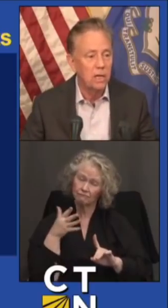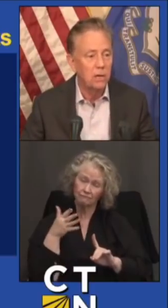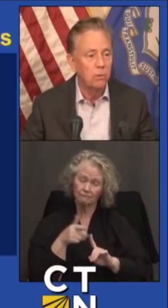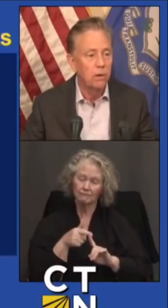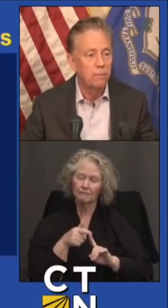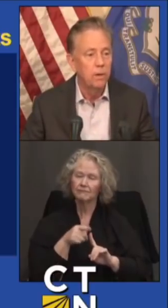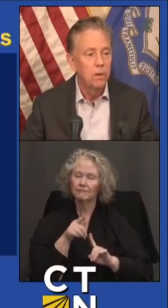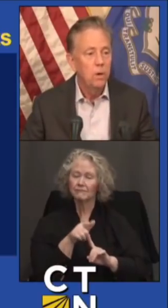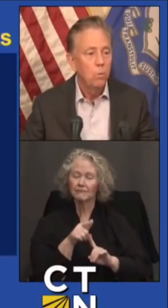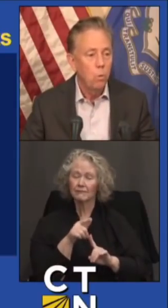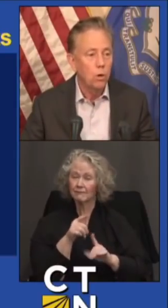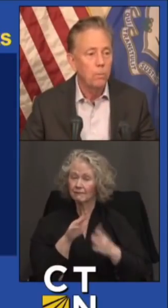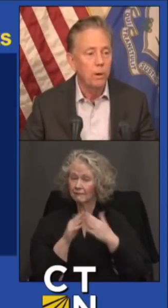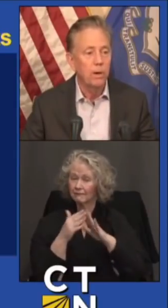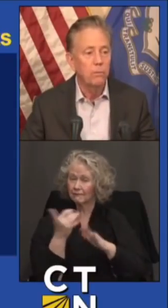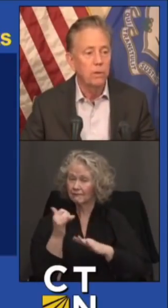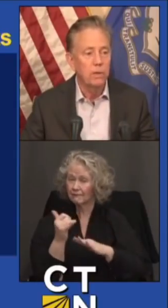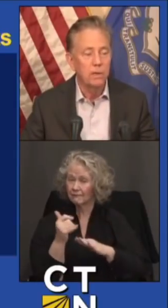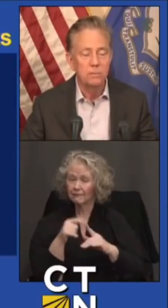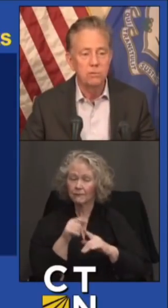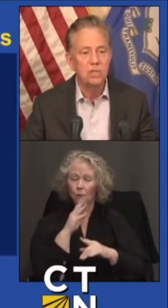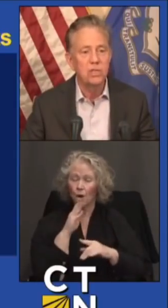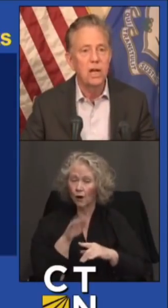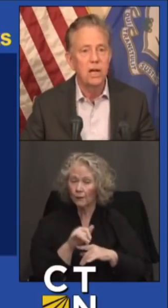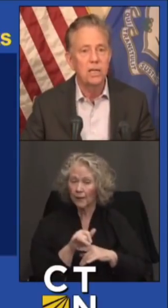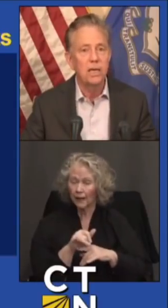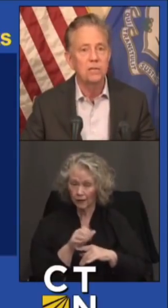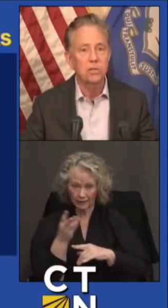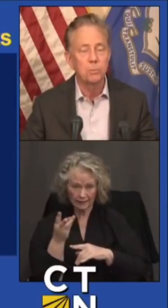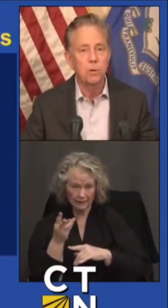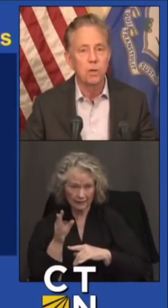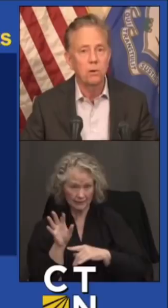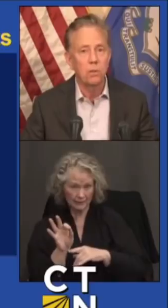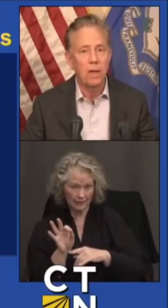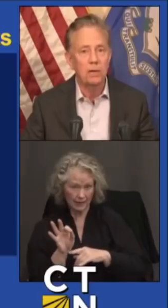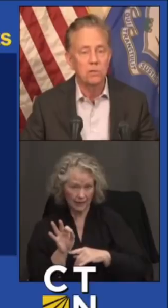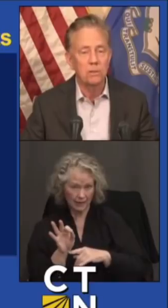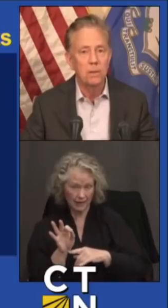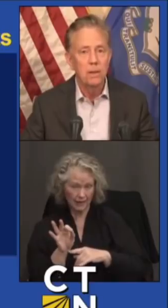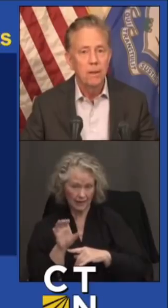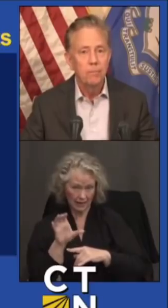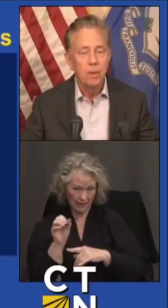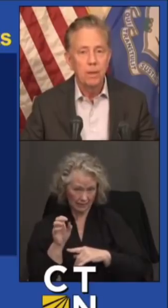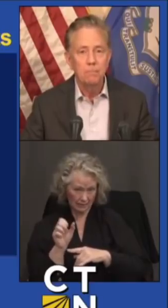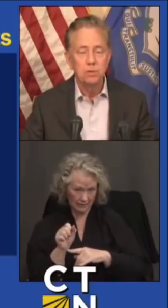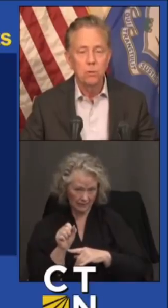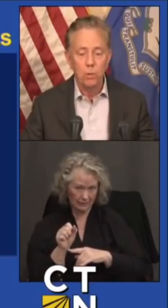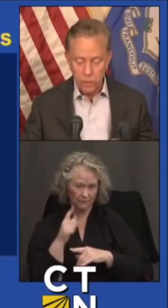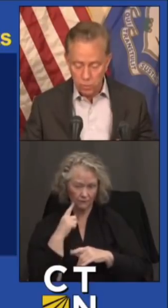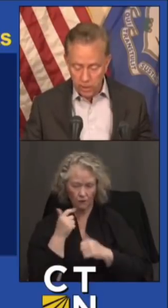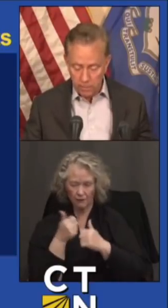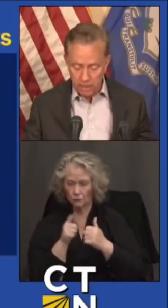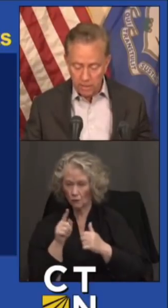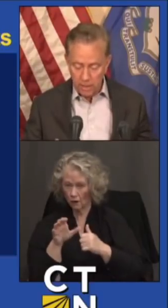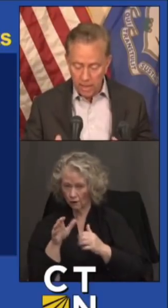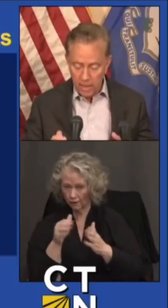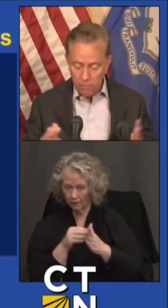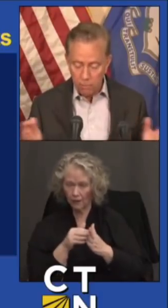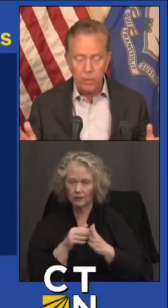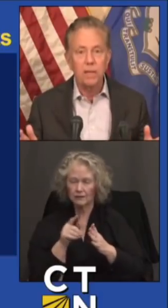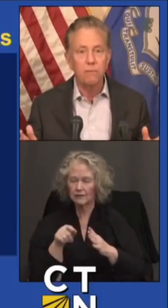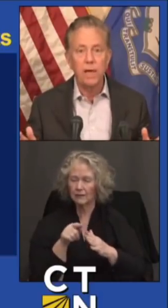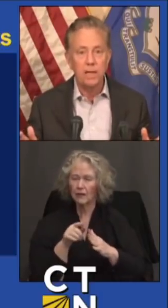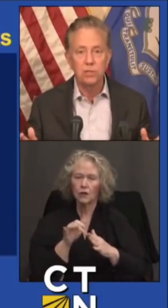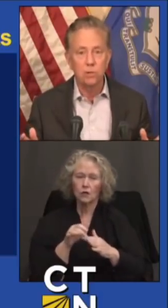in yellow. Waterbury with 69 cases per 100,000. So what are we doing about that?